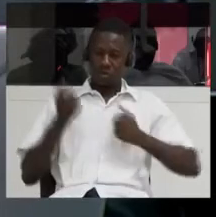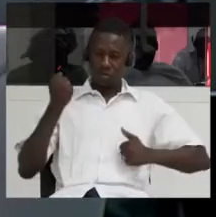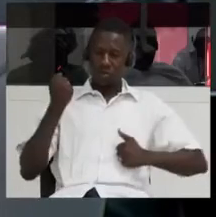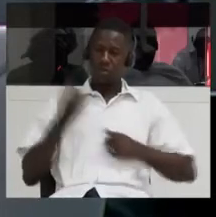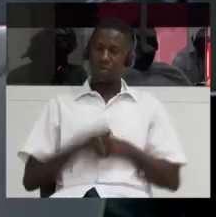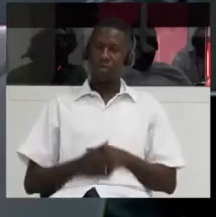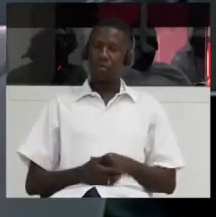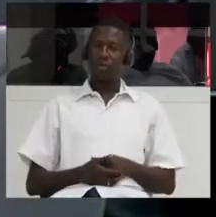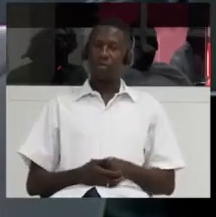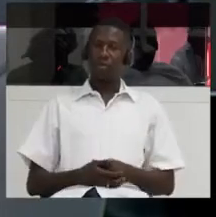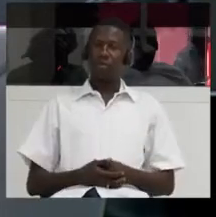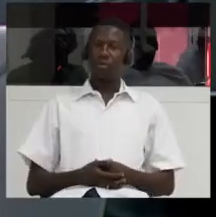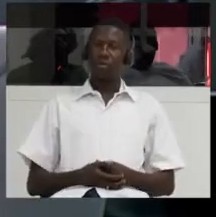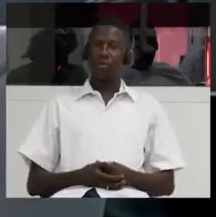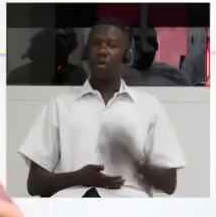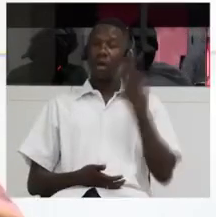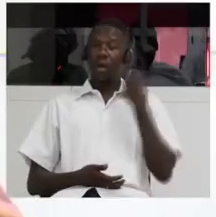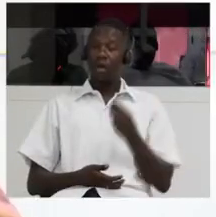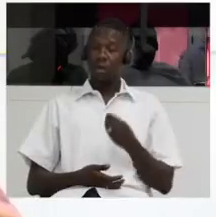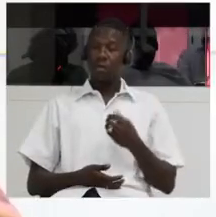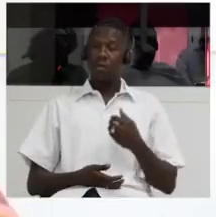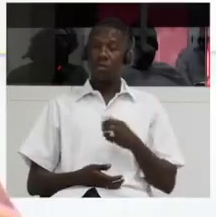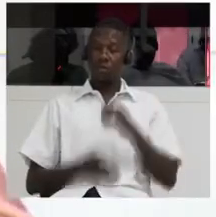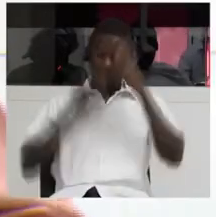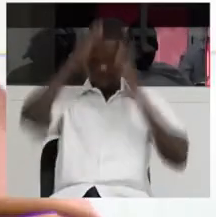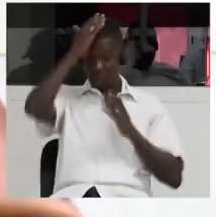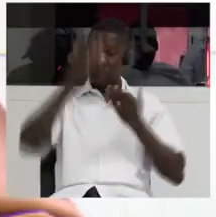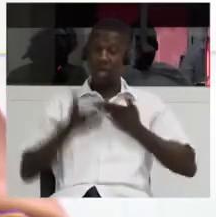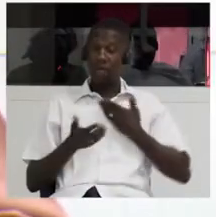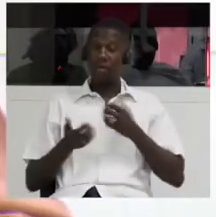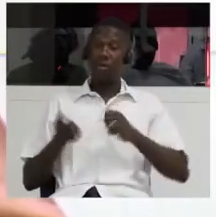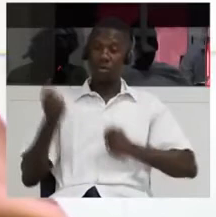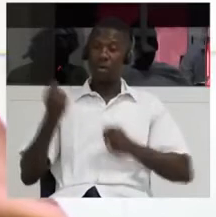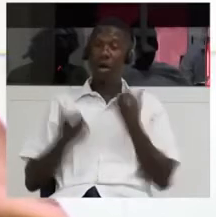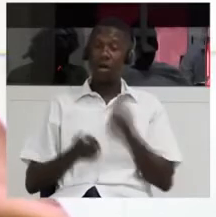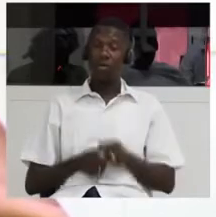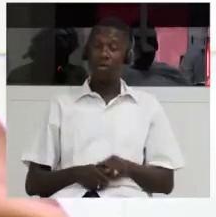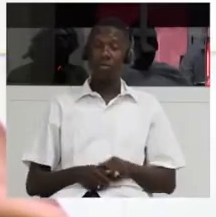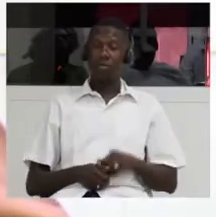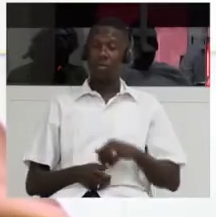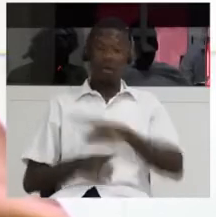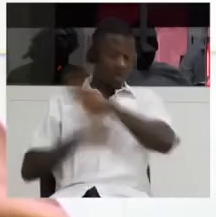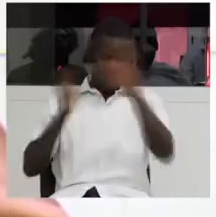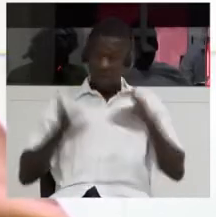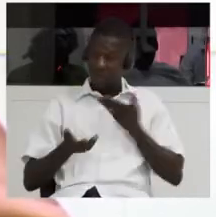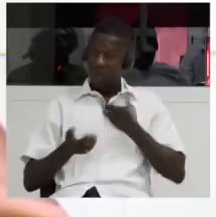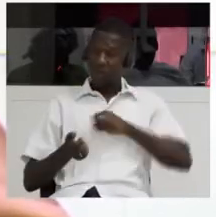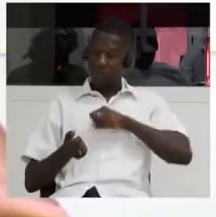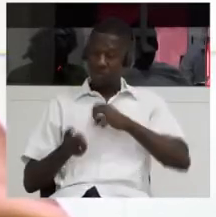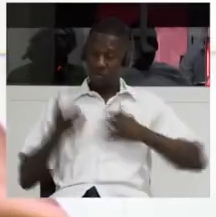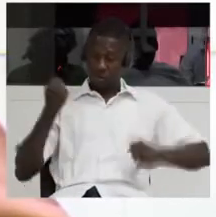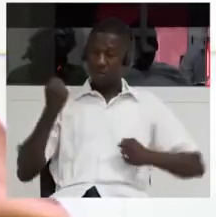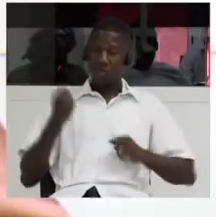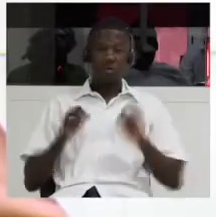how people got armed? Everybody is with your arm. Nobody shares weapon with another. So whereas